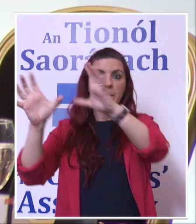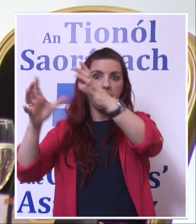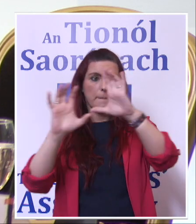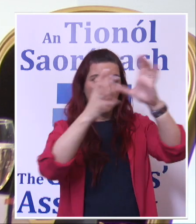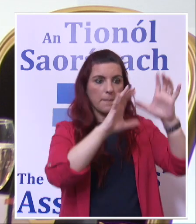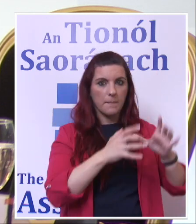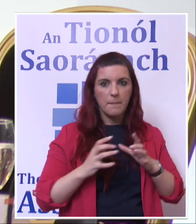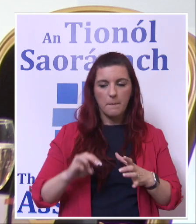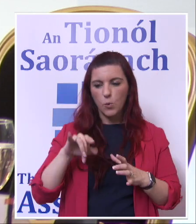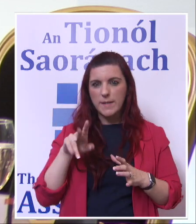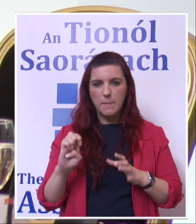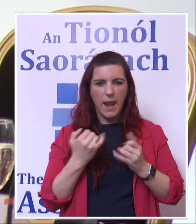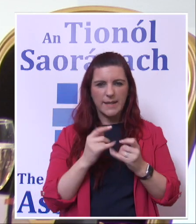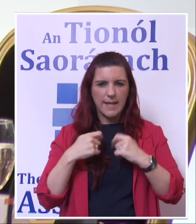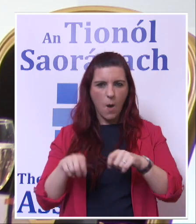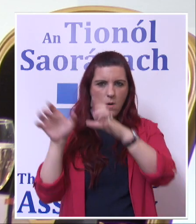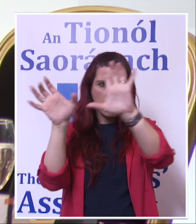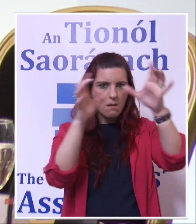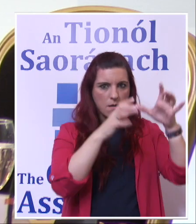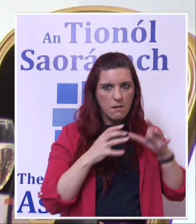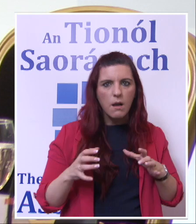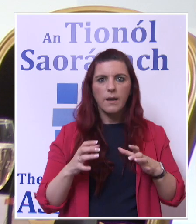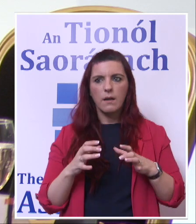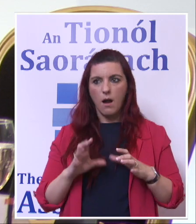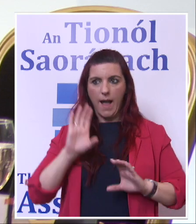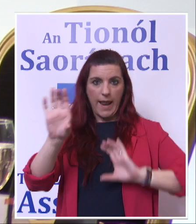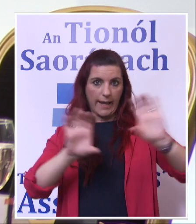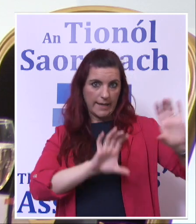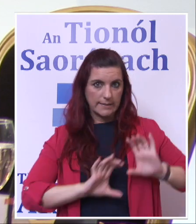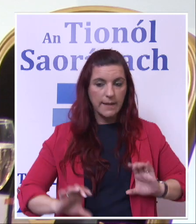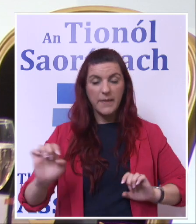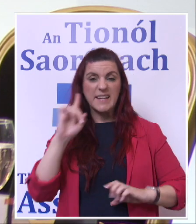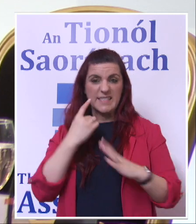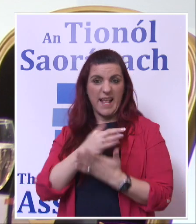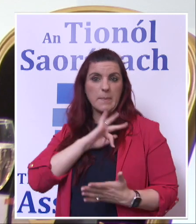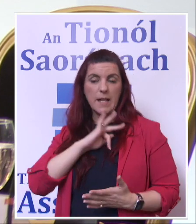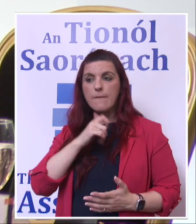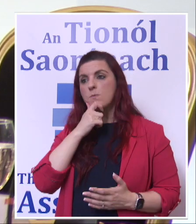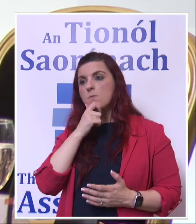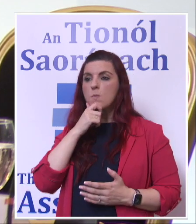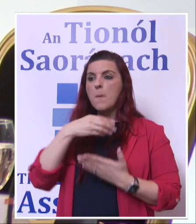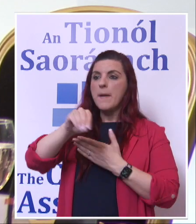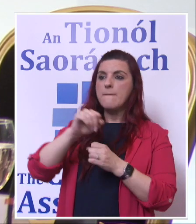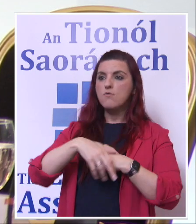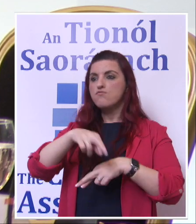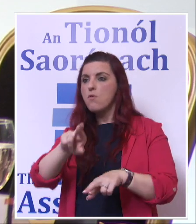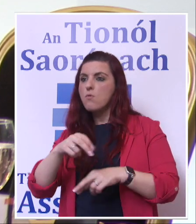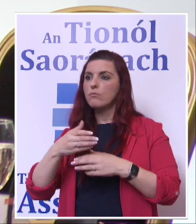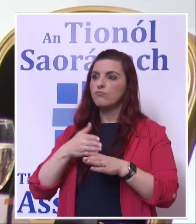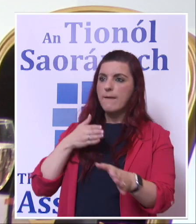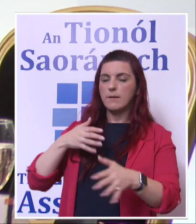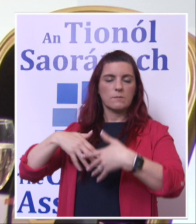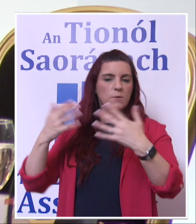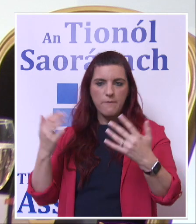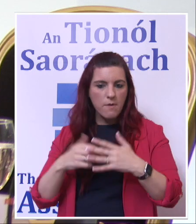certain allocation, and they can decide what to prioritise that on, whether they want parks, roads, whatever it is that they do.